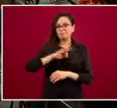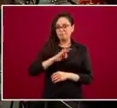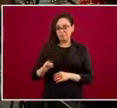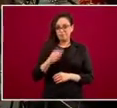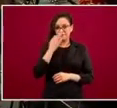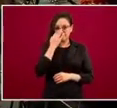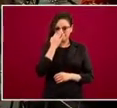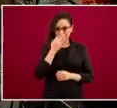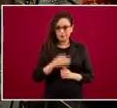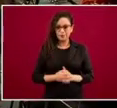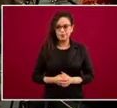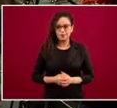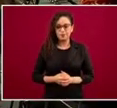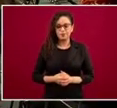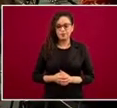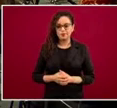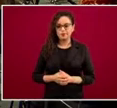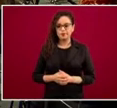1,200 beds.